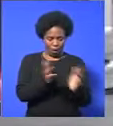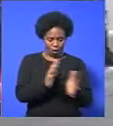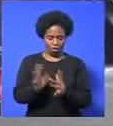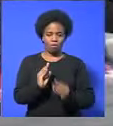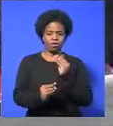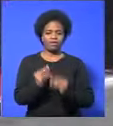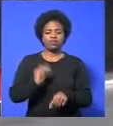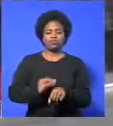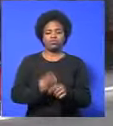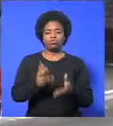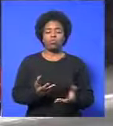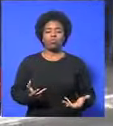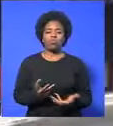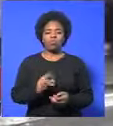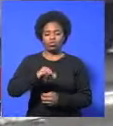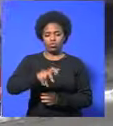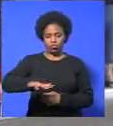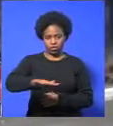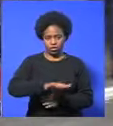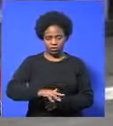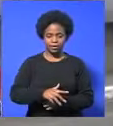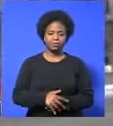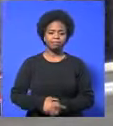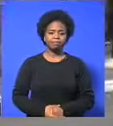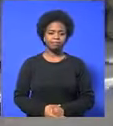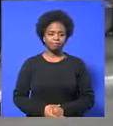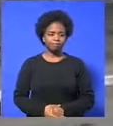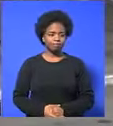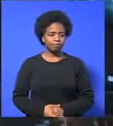forward. Kailihle Kumalo, Alexandra.